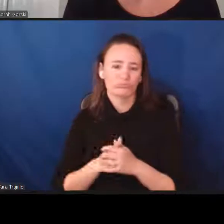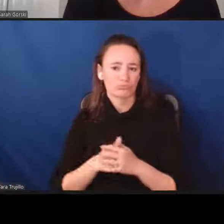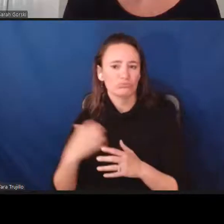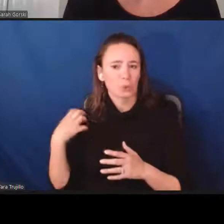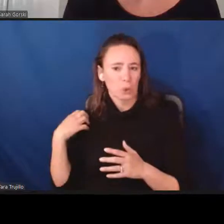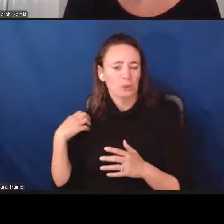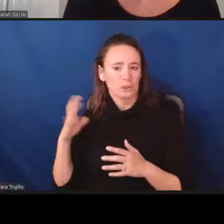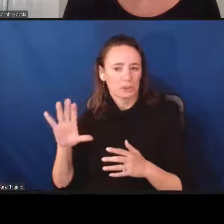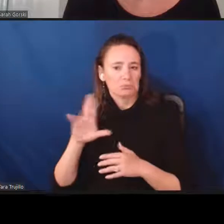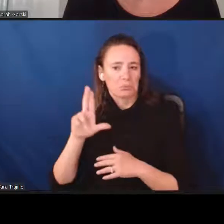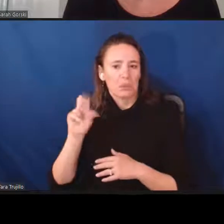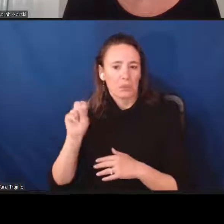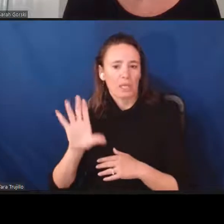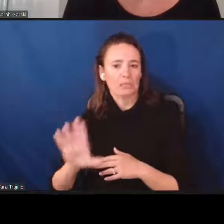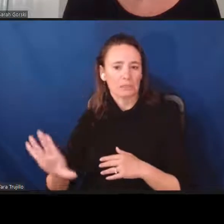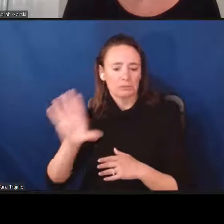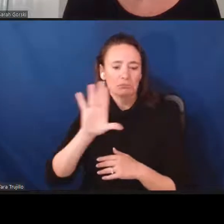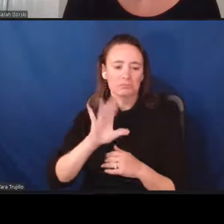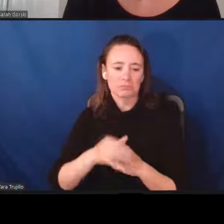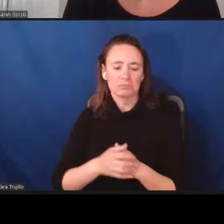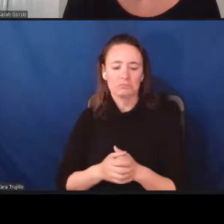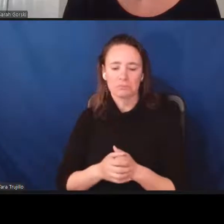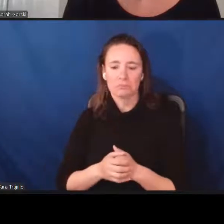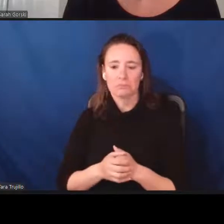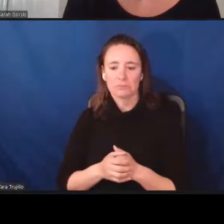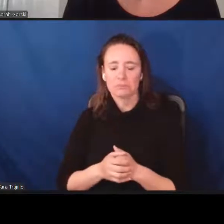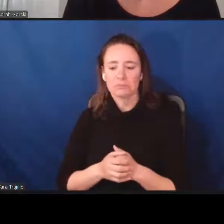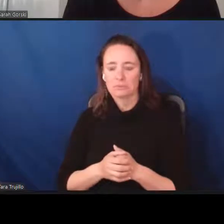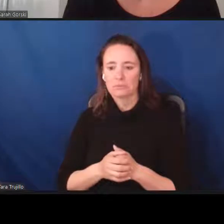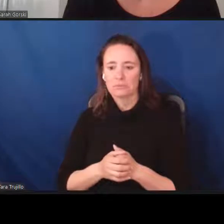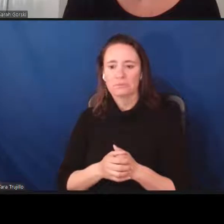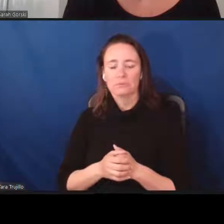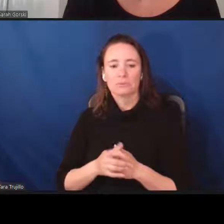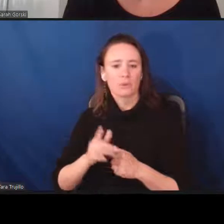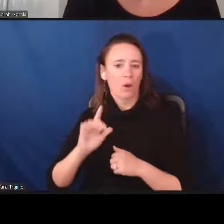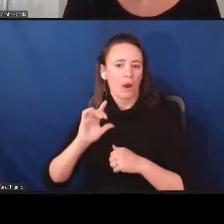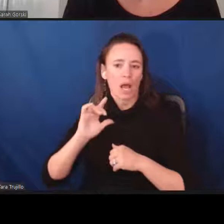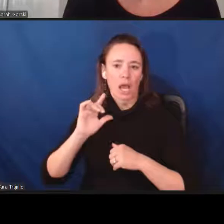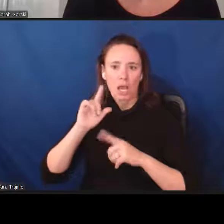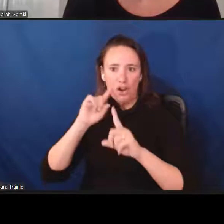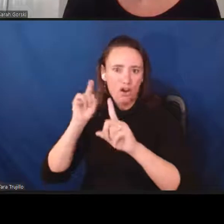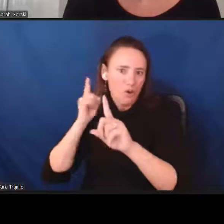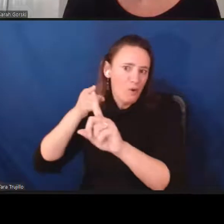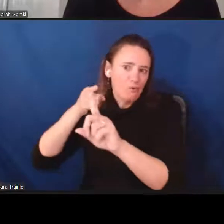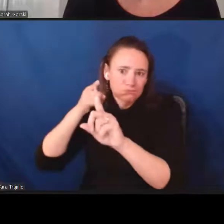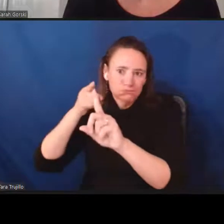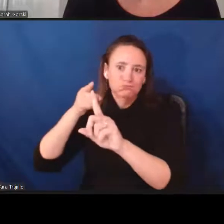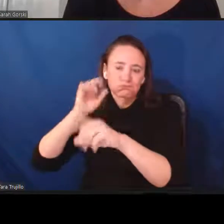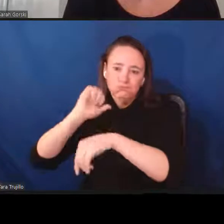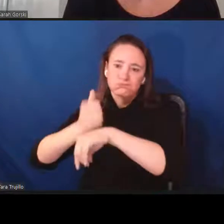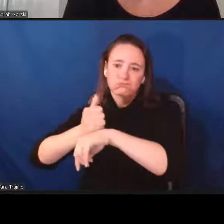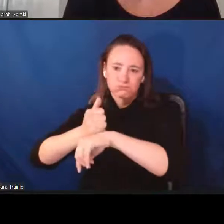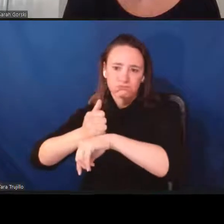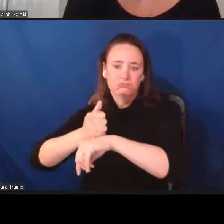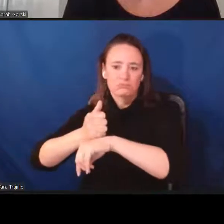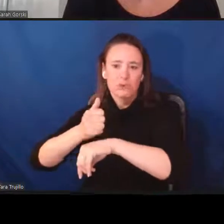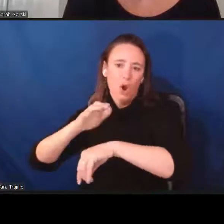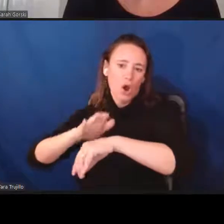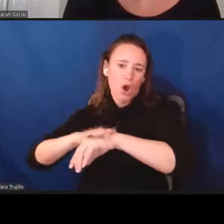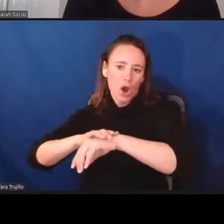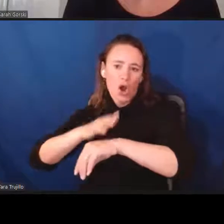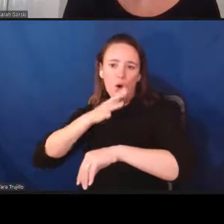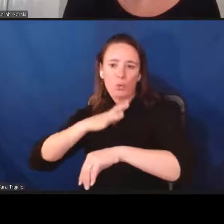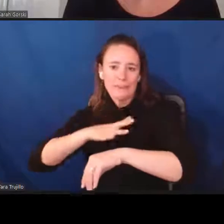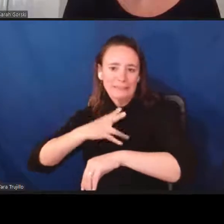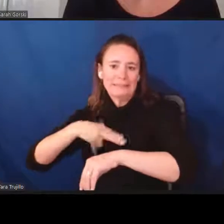I just kind of, set my goals on maybe making the women's national team in